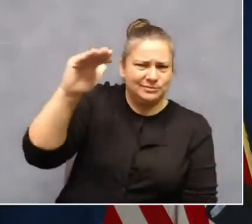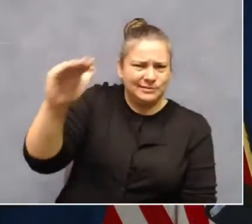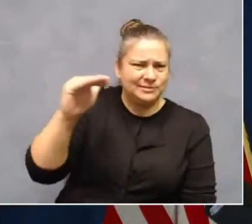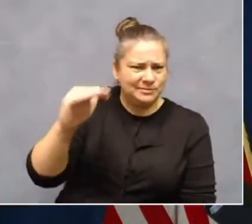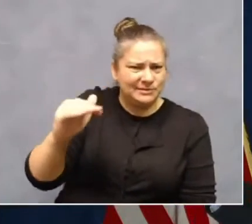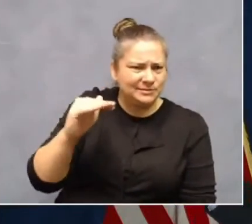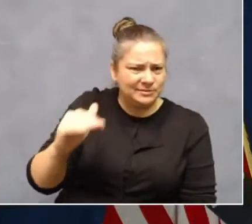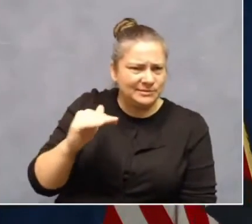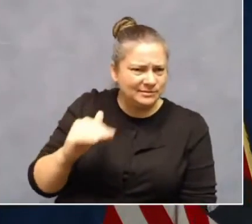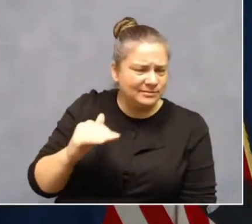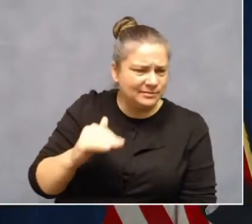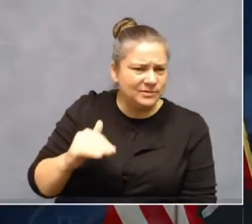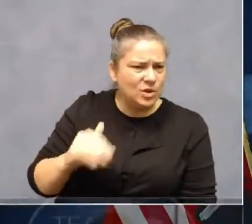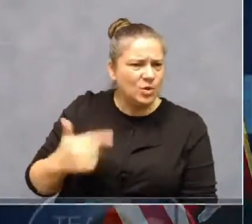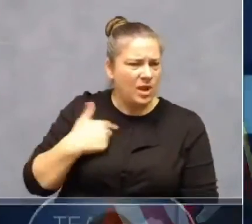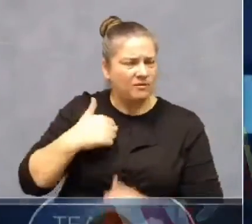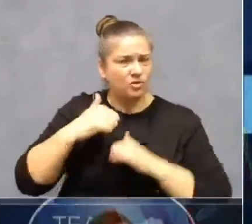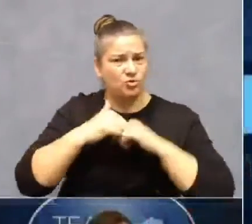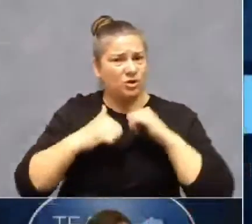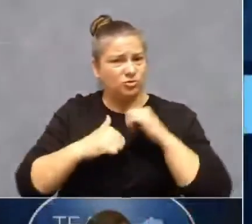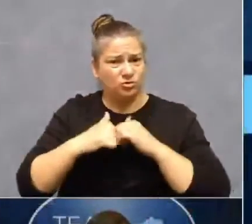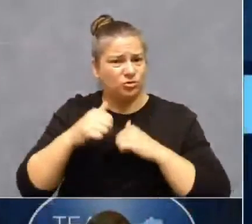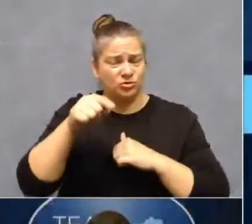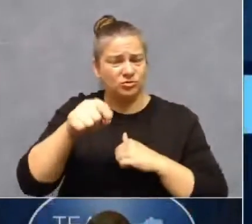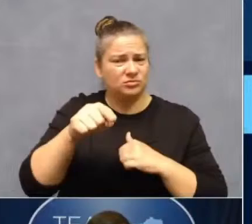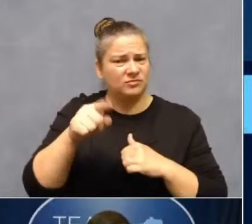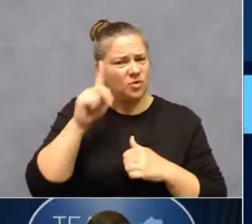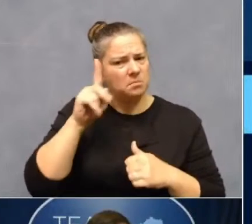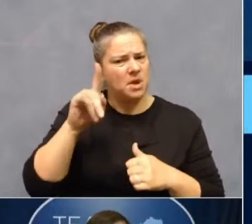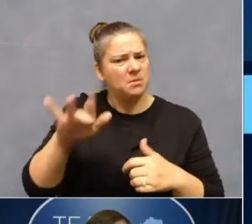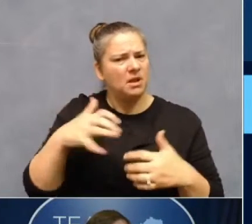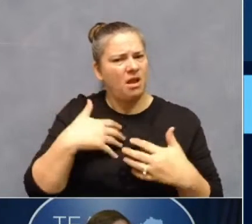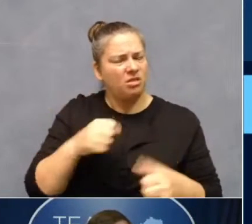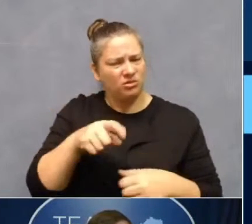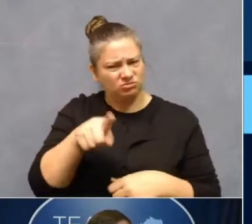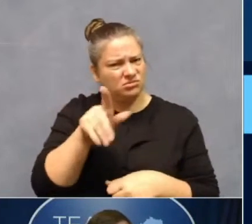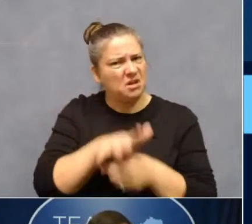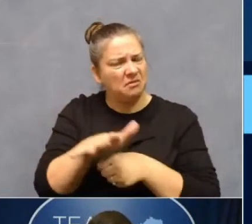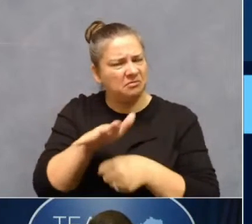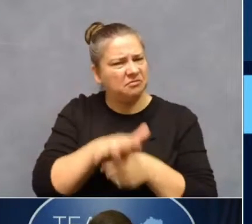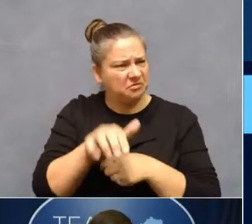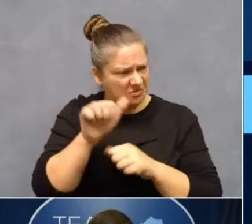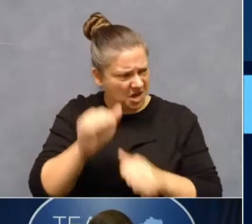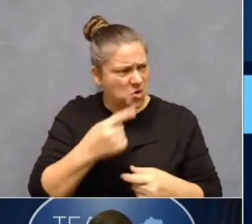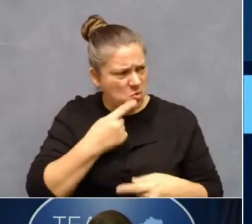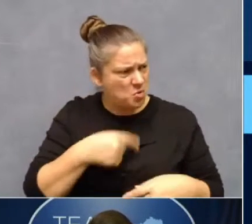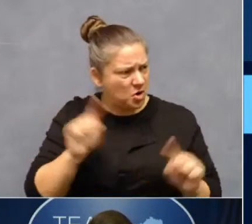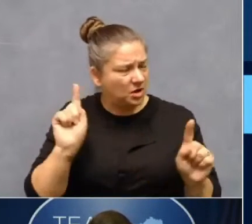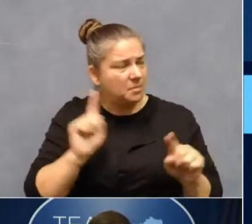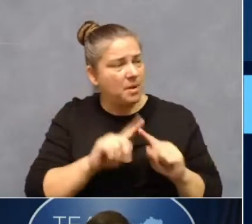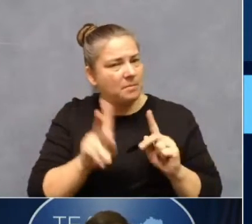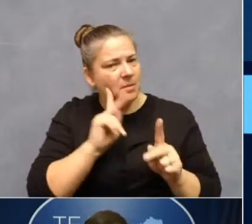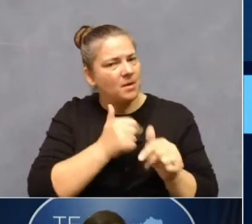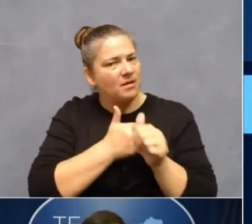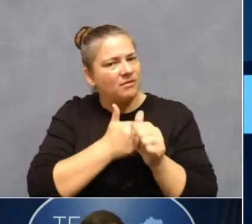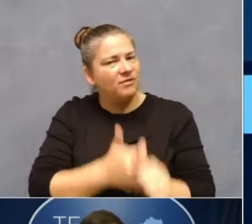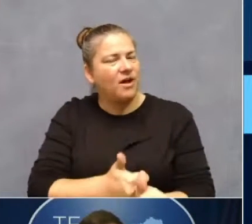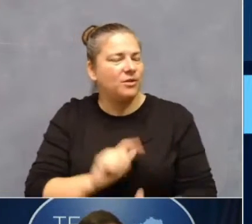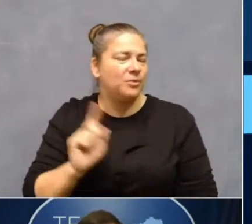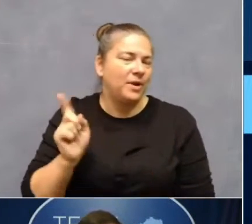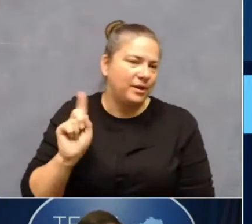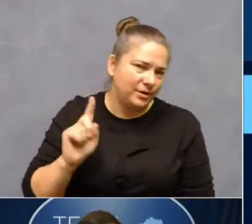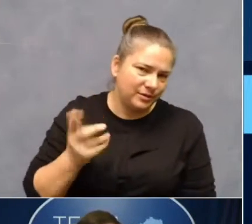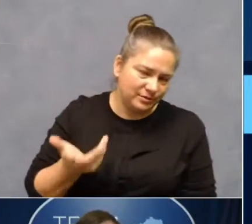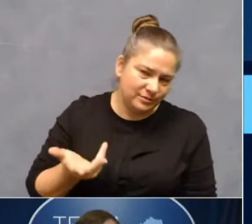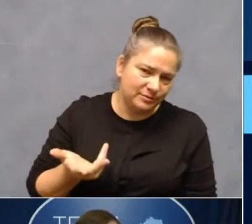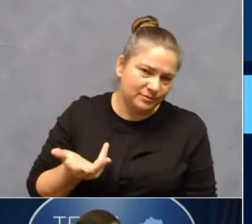on advice of public health that should be enough to work, but what we need is better compliance with it. So what I care about in the